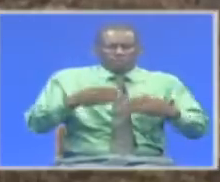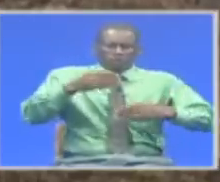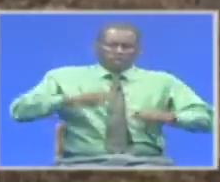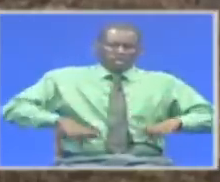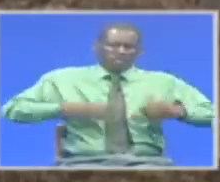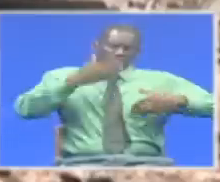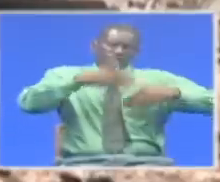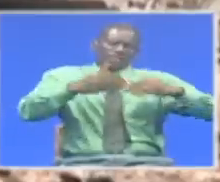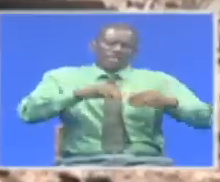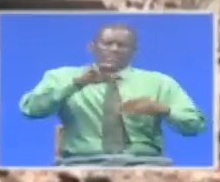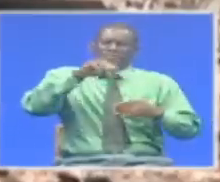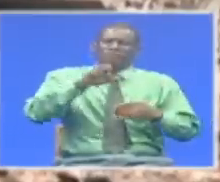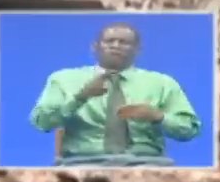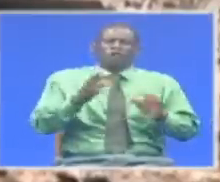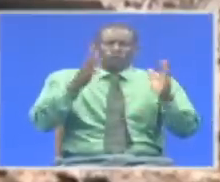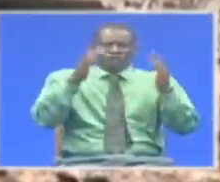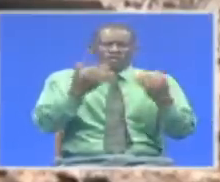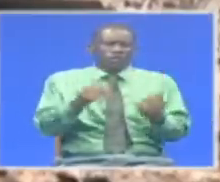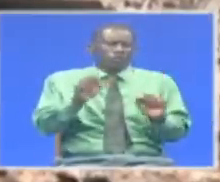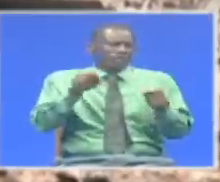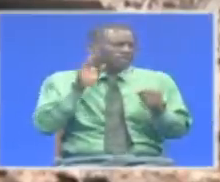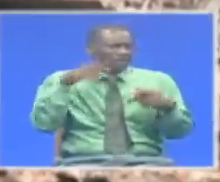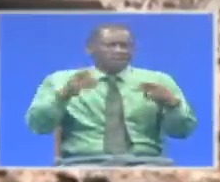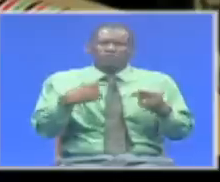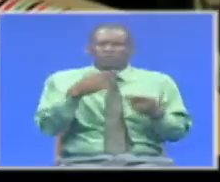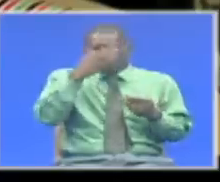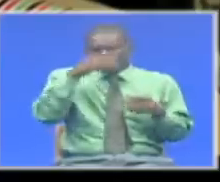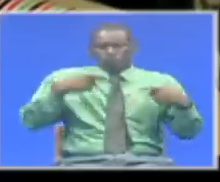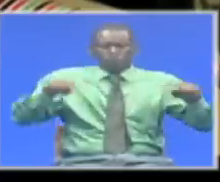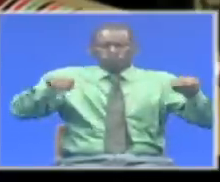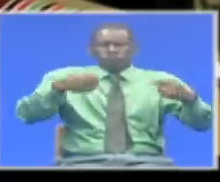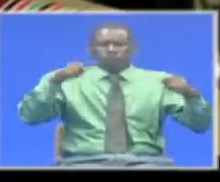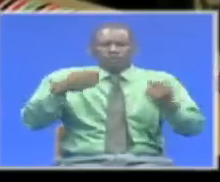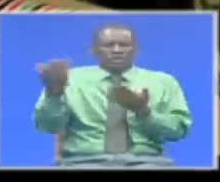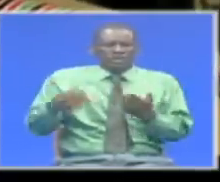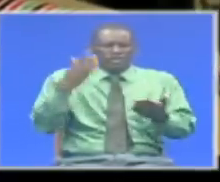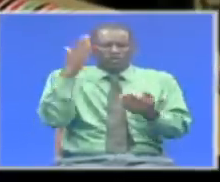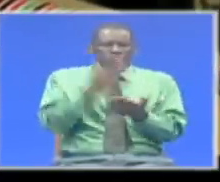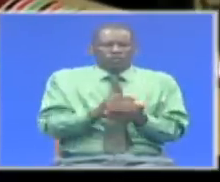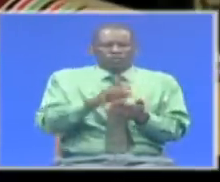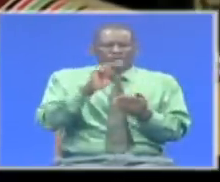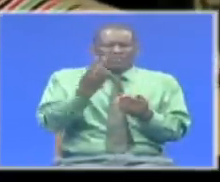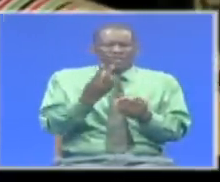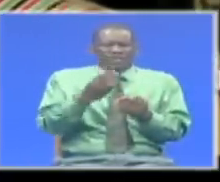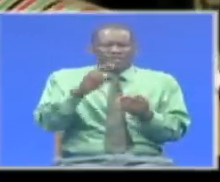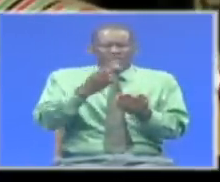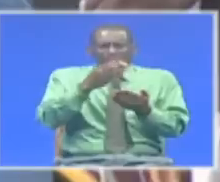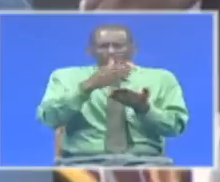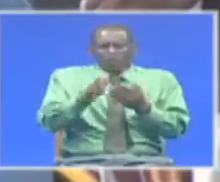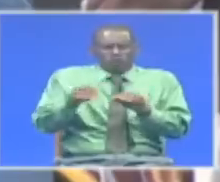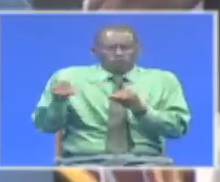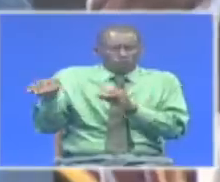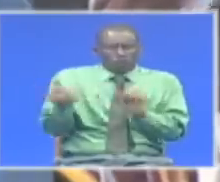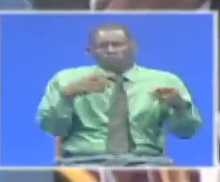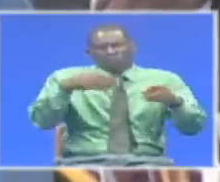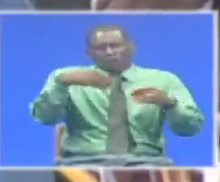center of it. Now you are hearing people saying, you know, because people are fighting, let us put on hold the second phase of the evictions. That